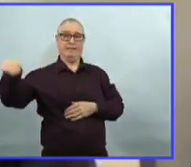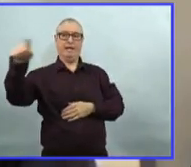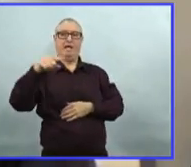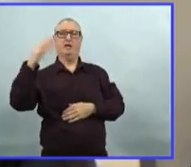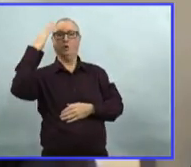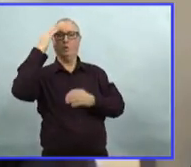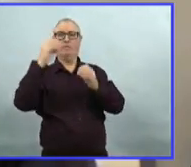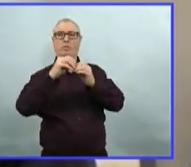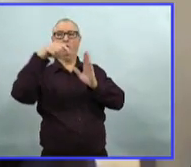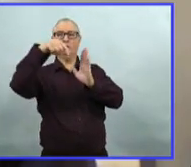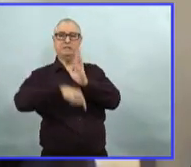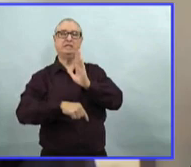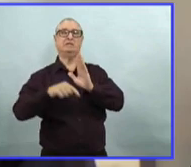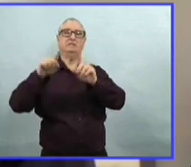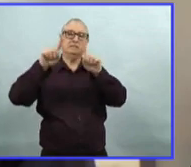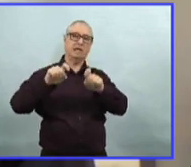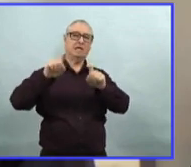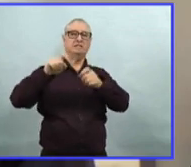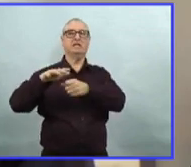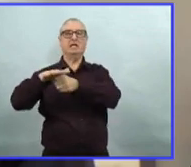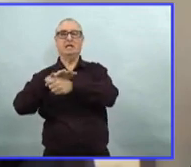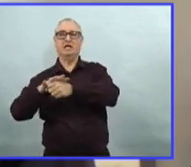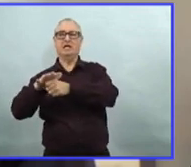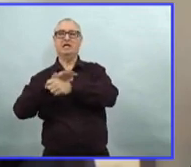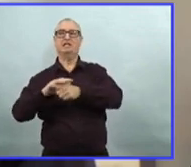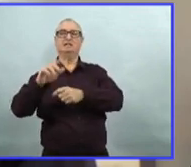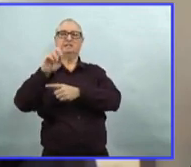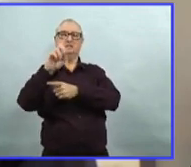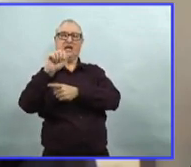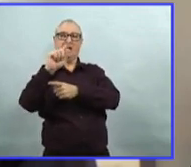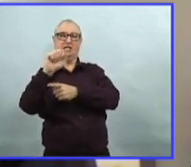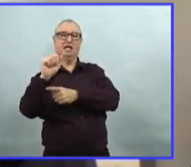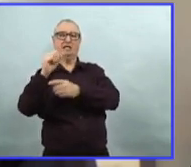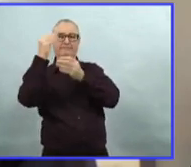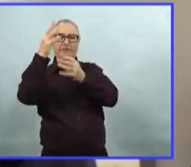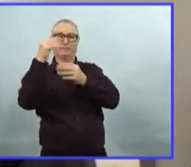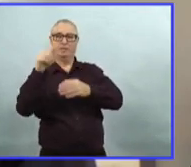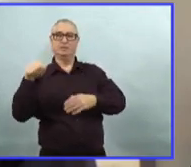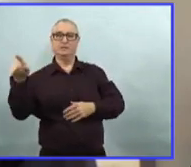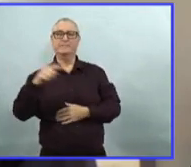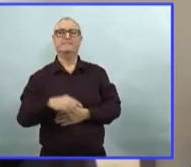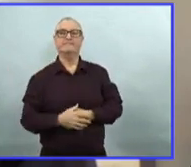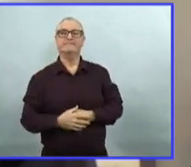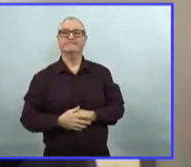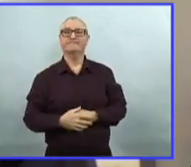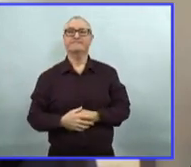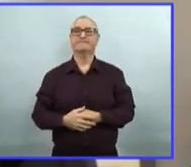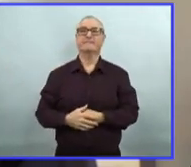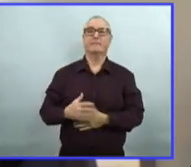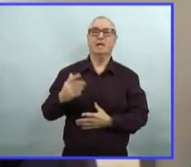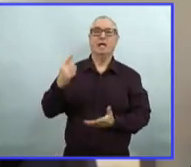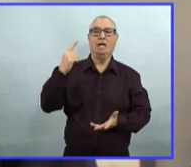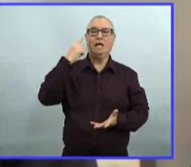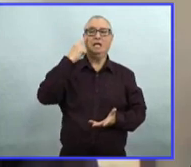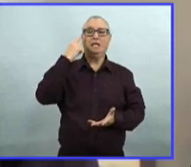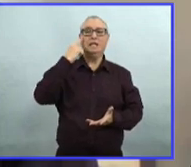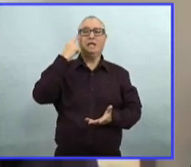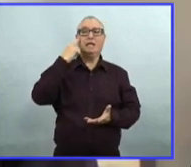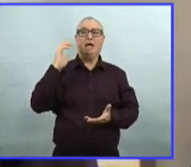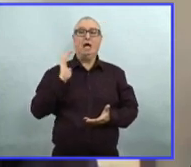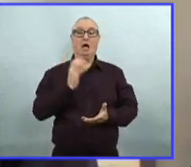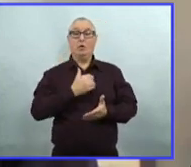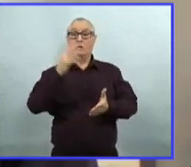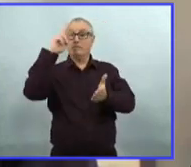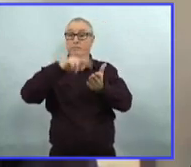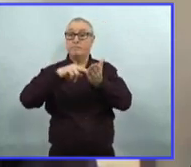for the most part, those rapid tests we're distributing them to try to decrease the strain on the molecular